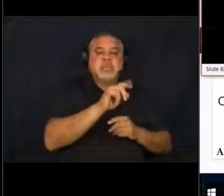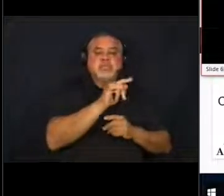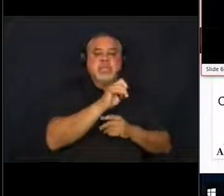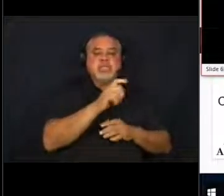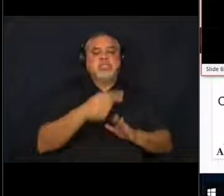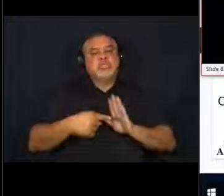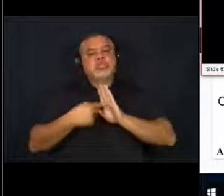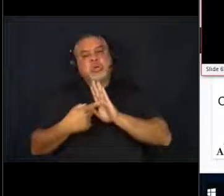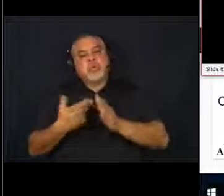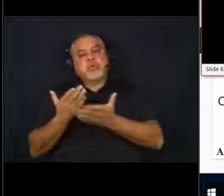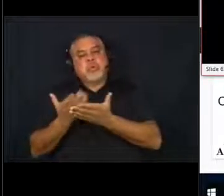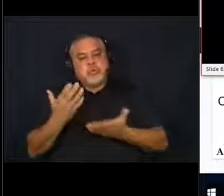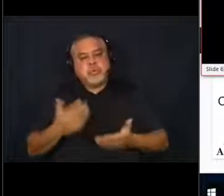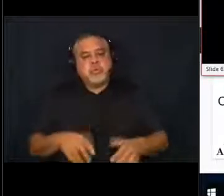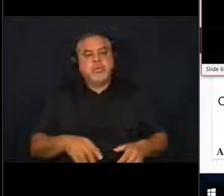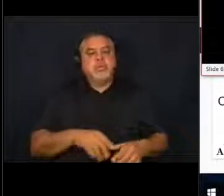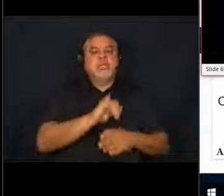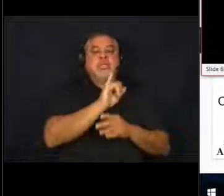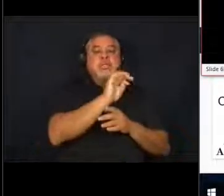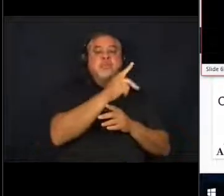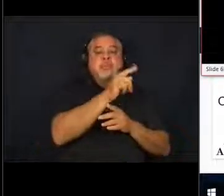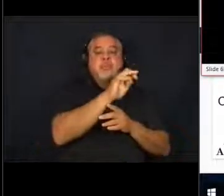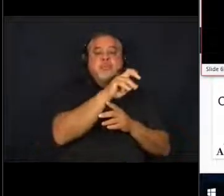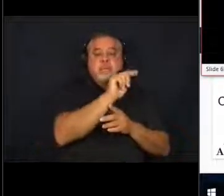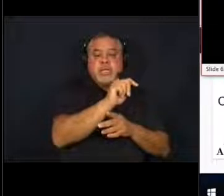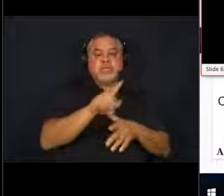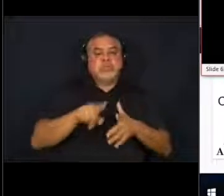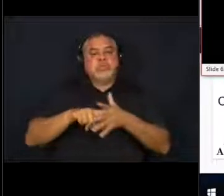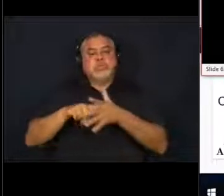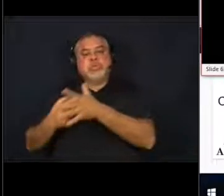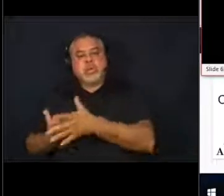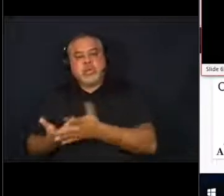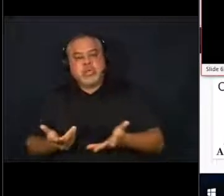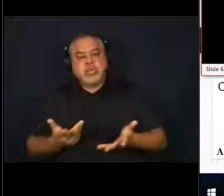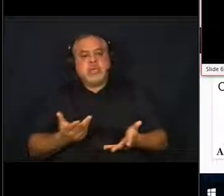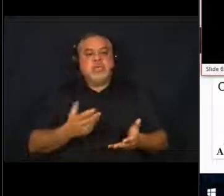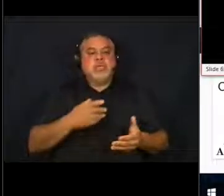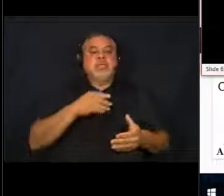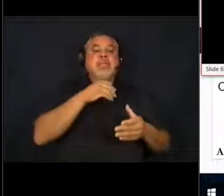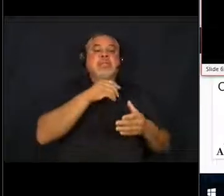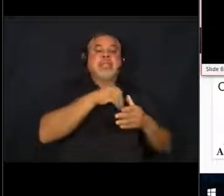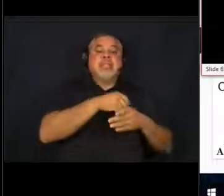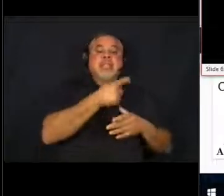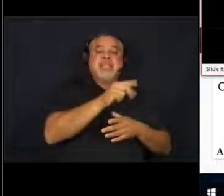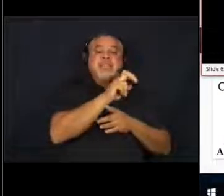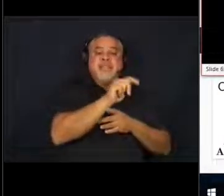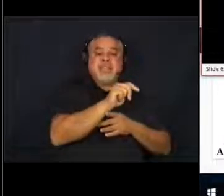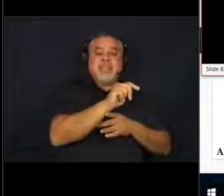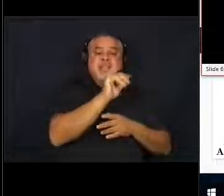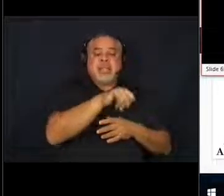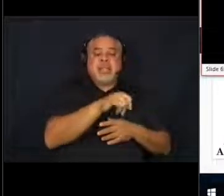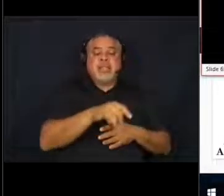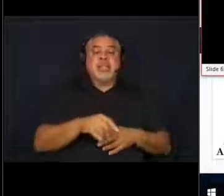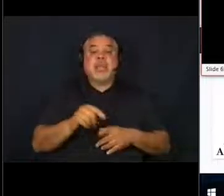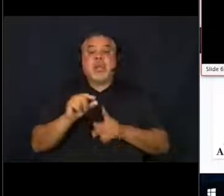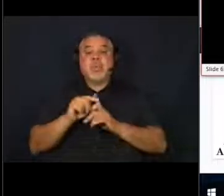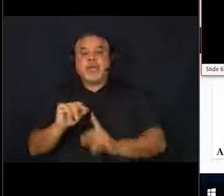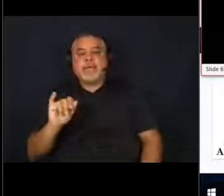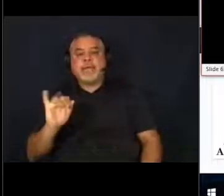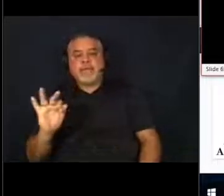prove, or implement, let's just start, or in the event that little word if,